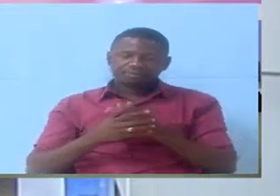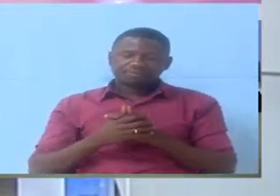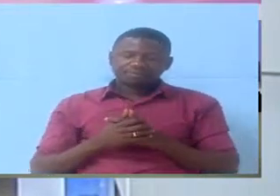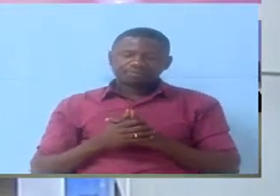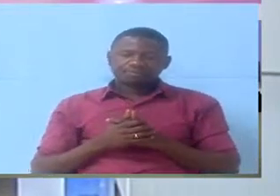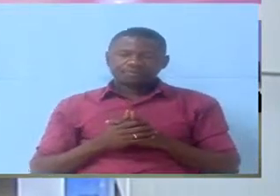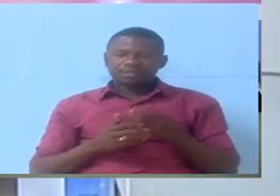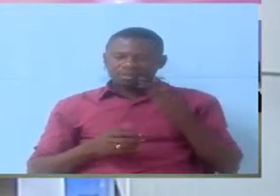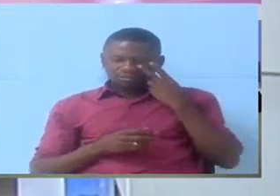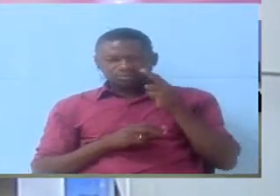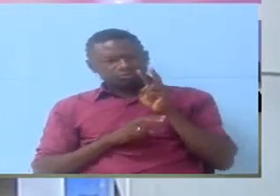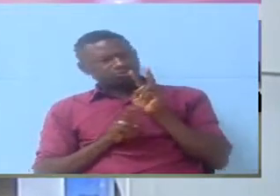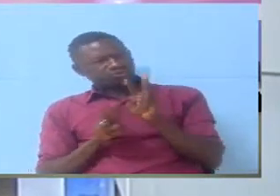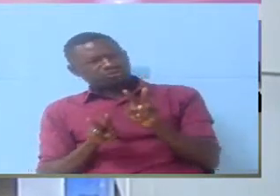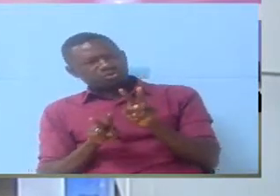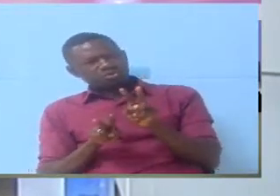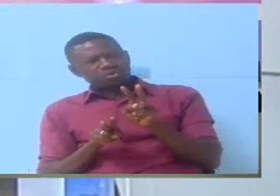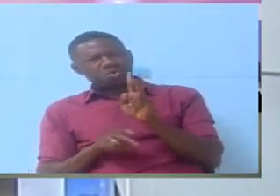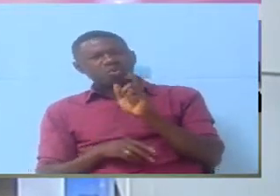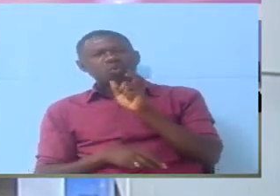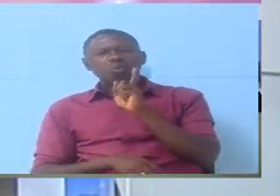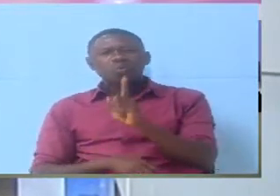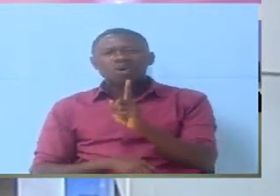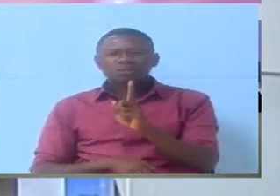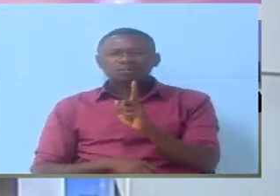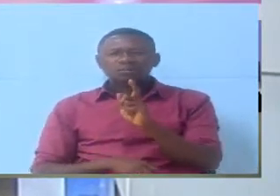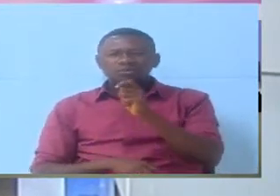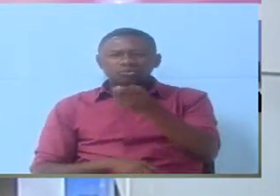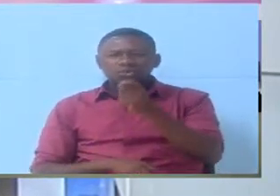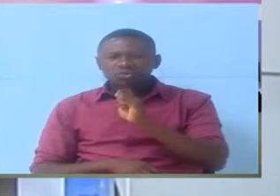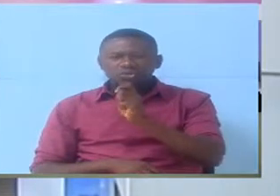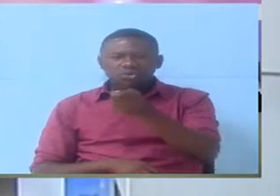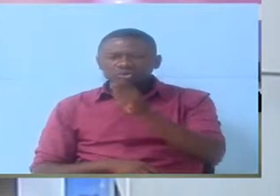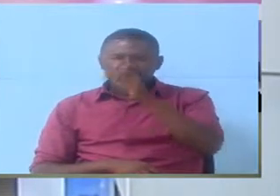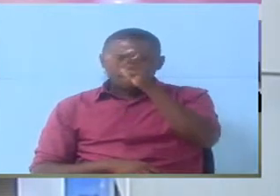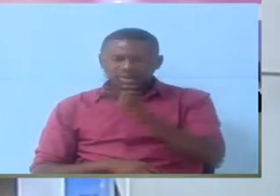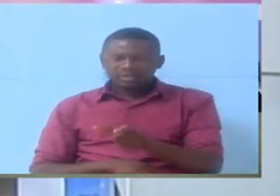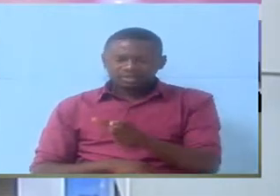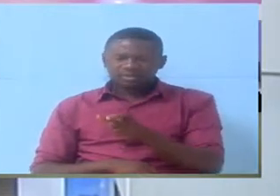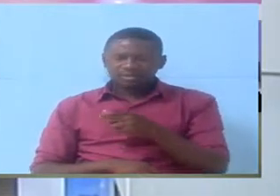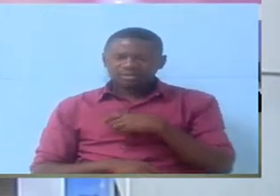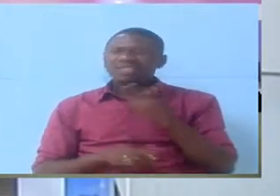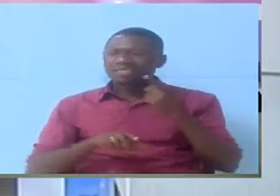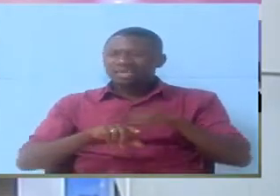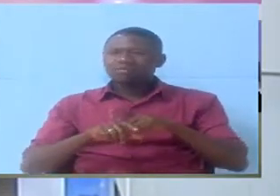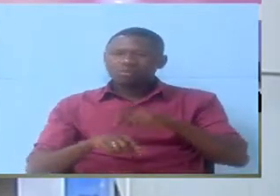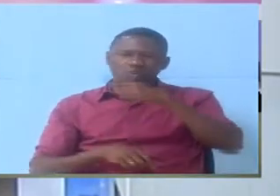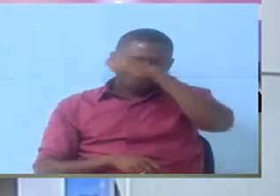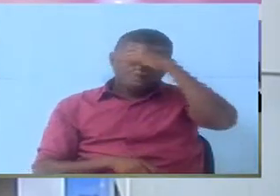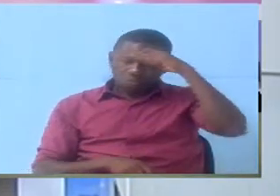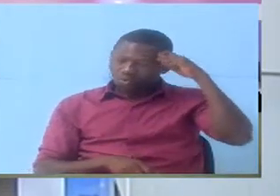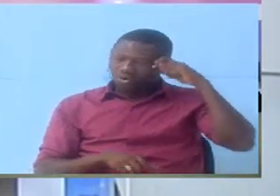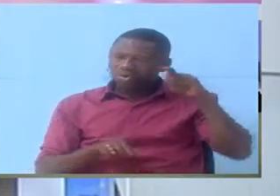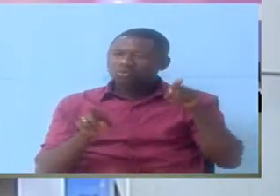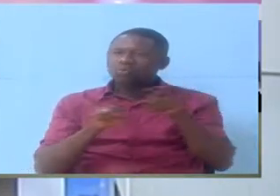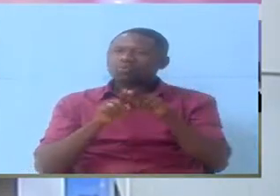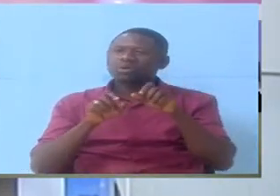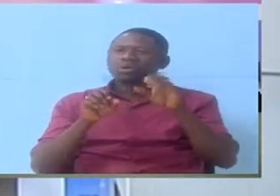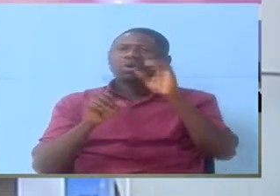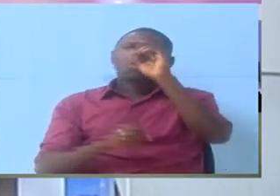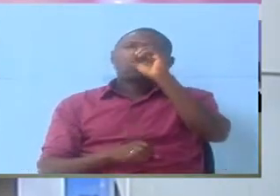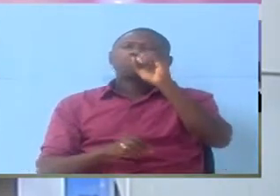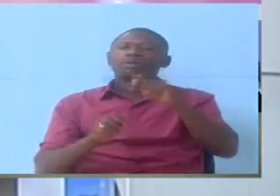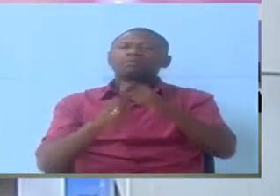I saw one journalist. Nakibar tala kilingije. He was working with the Daily Observer. And nakibar kaito le kaduko ke kafume